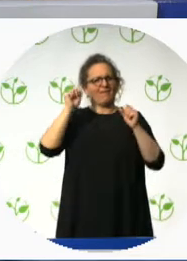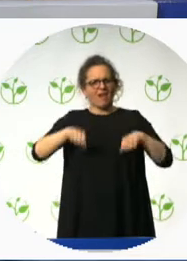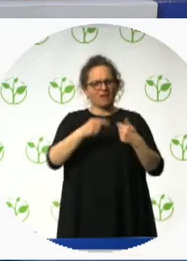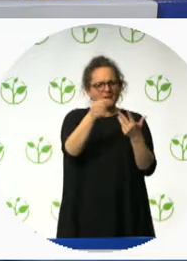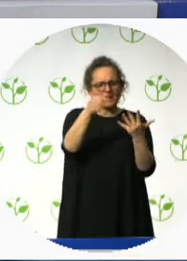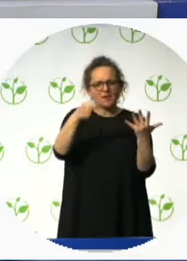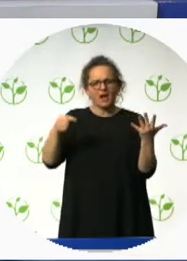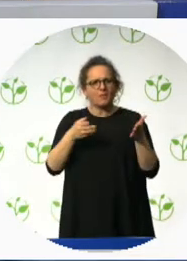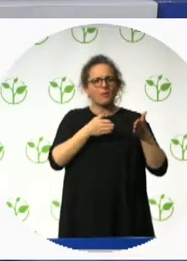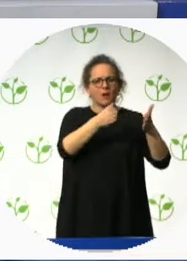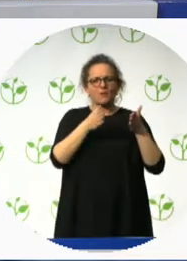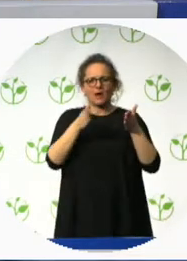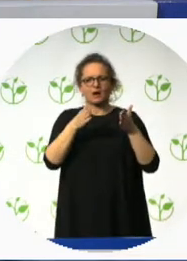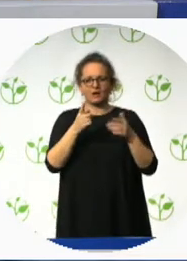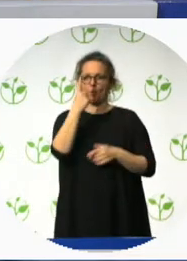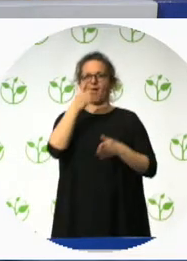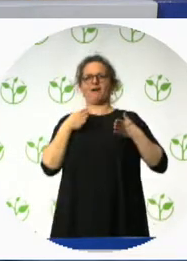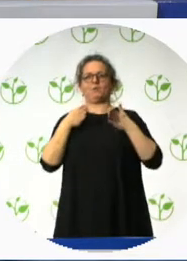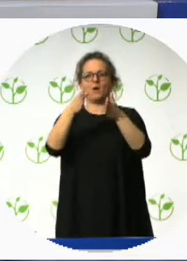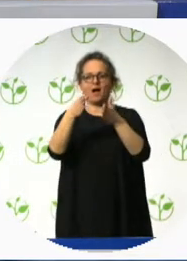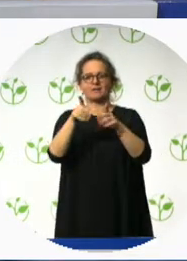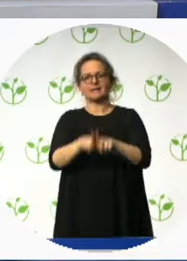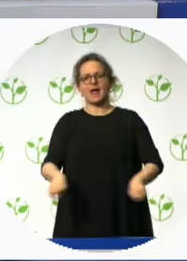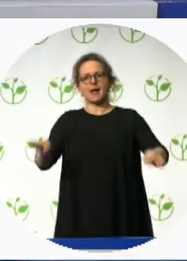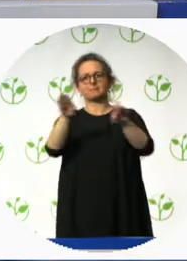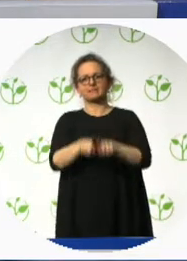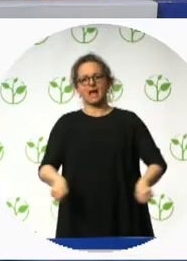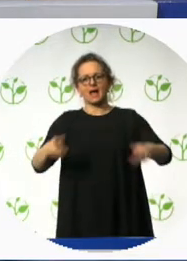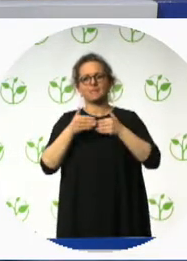the same path, because the community is very, very.